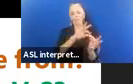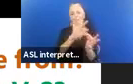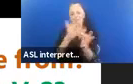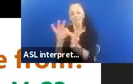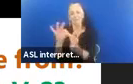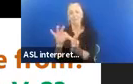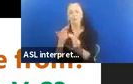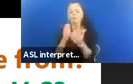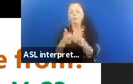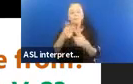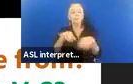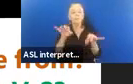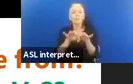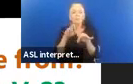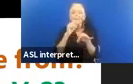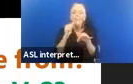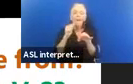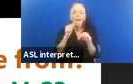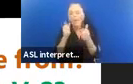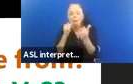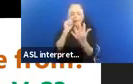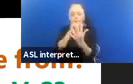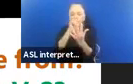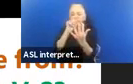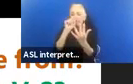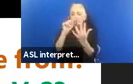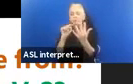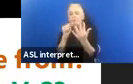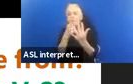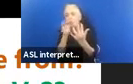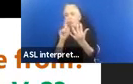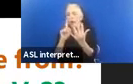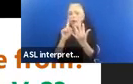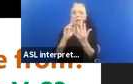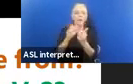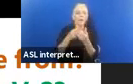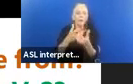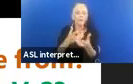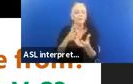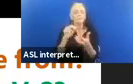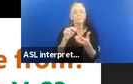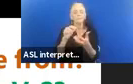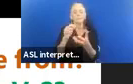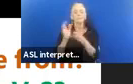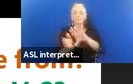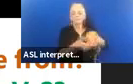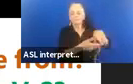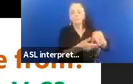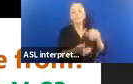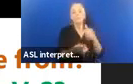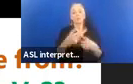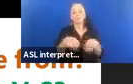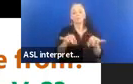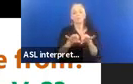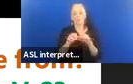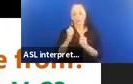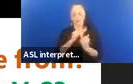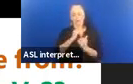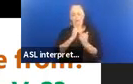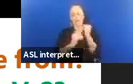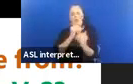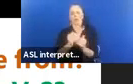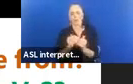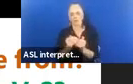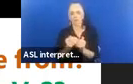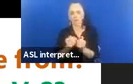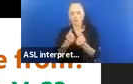trying to figure out the specific place it comes from is to understand the processes that create so